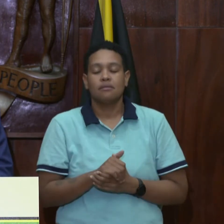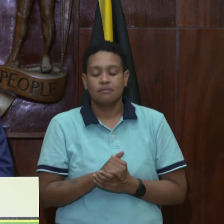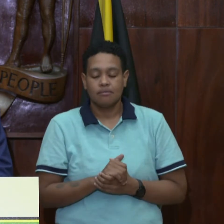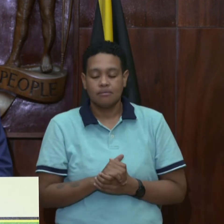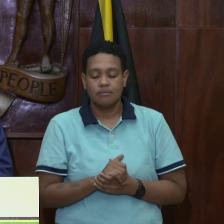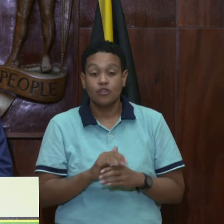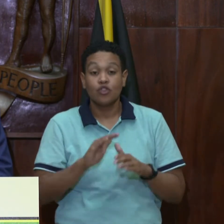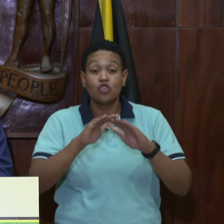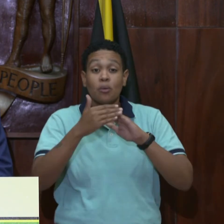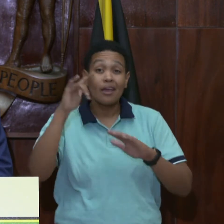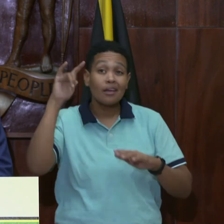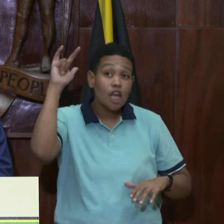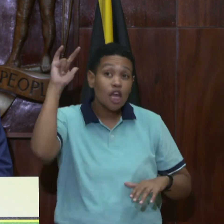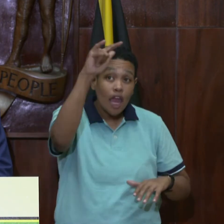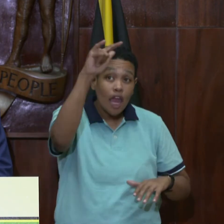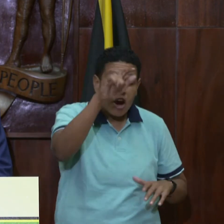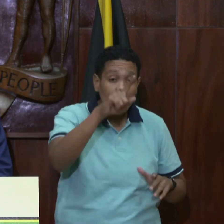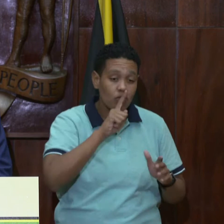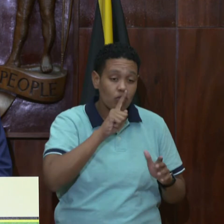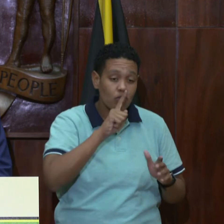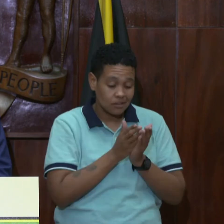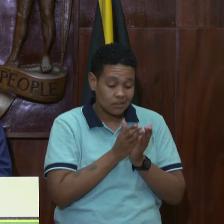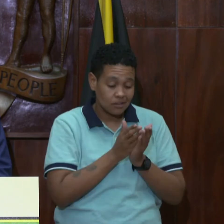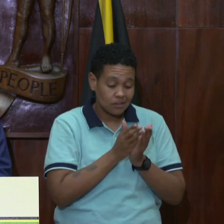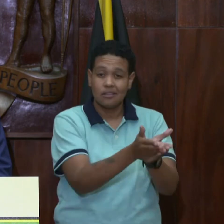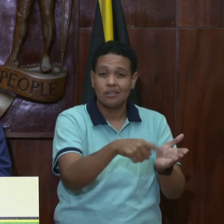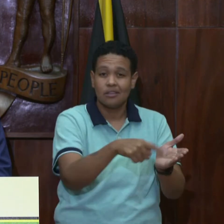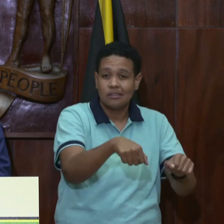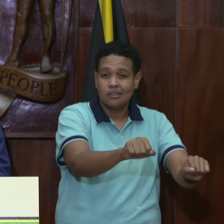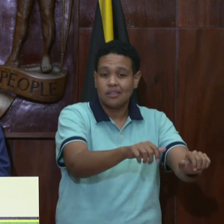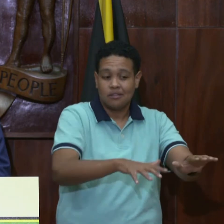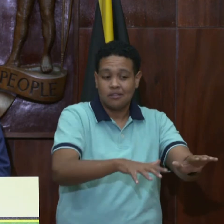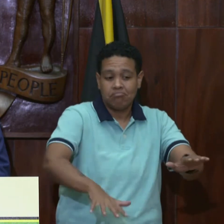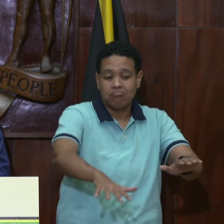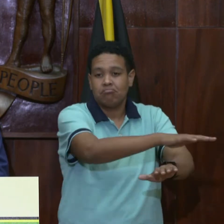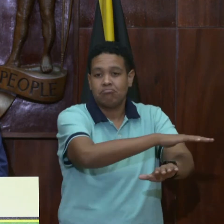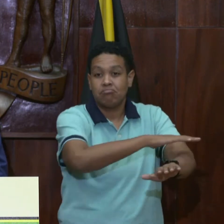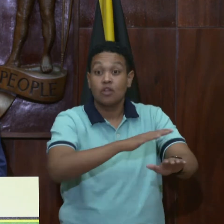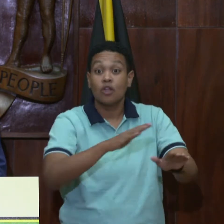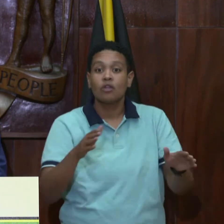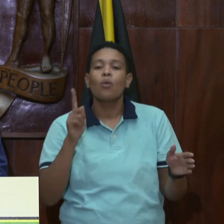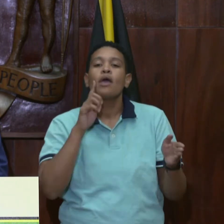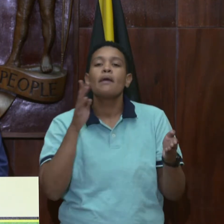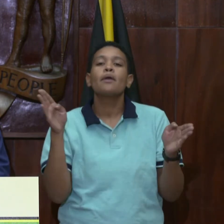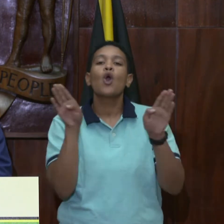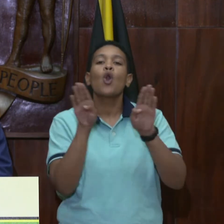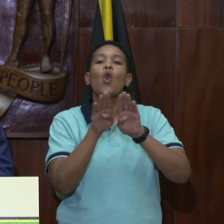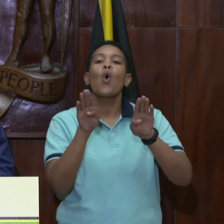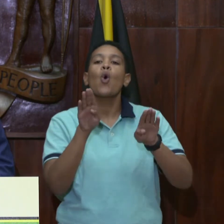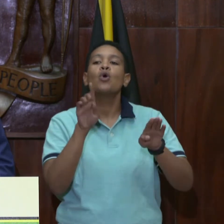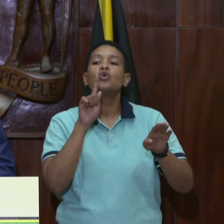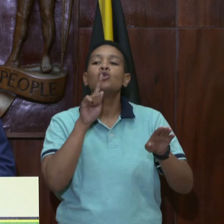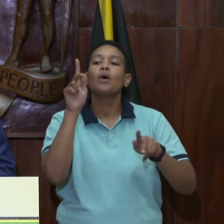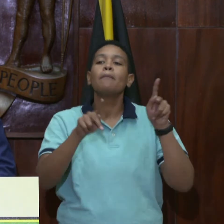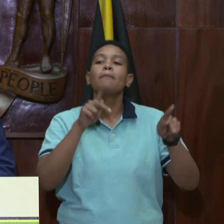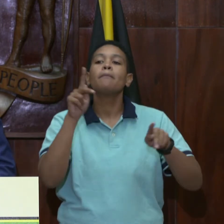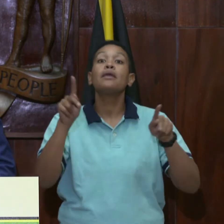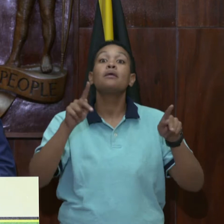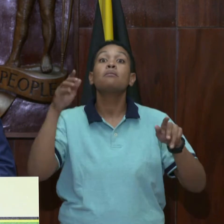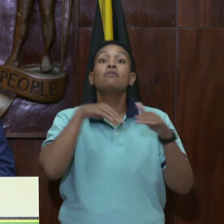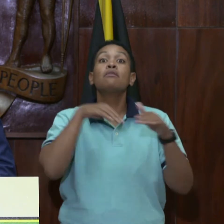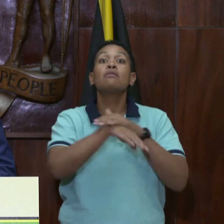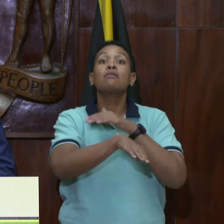Jamaica's air and seaports will be closed to incoming passenger